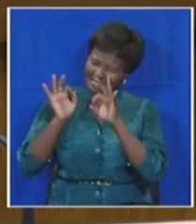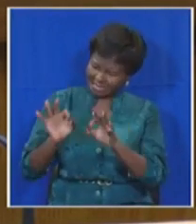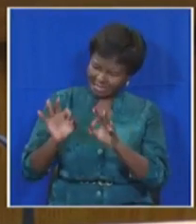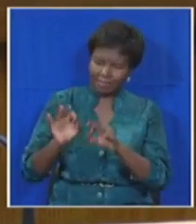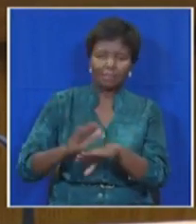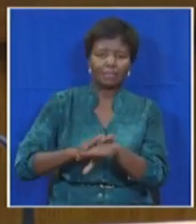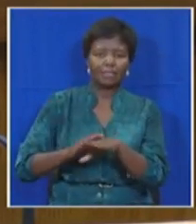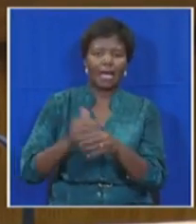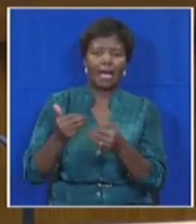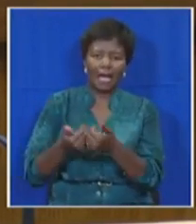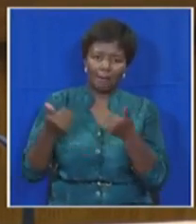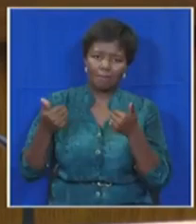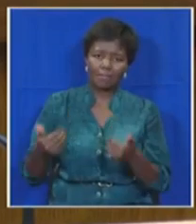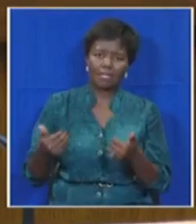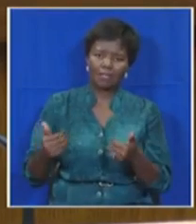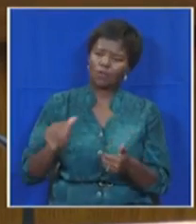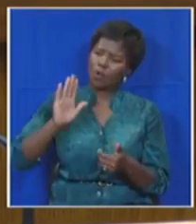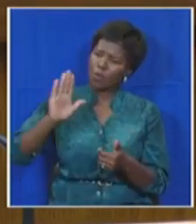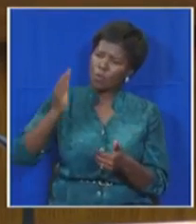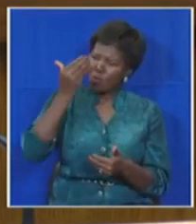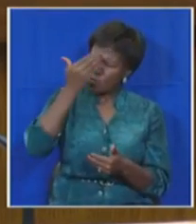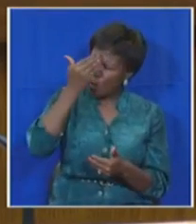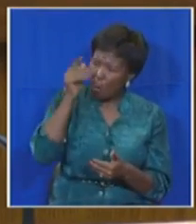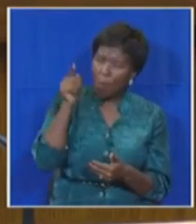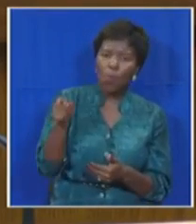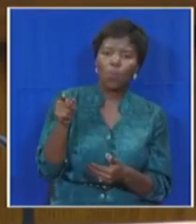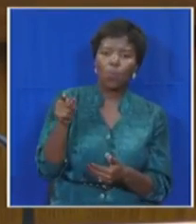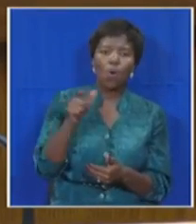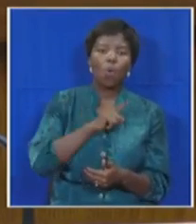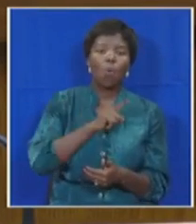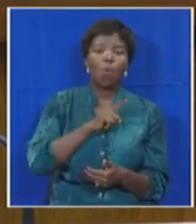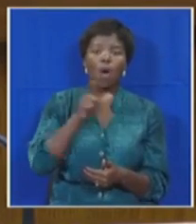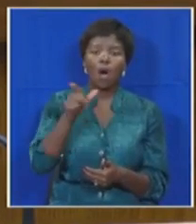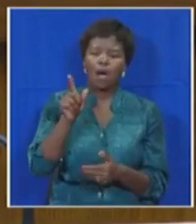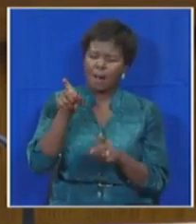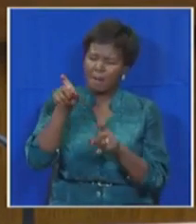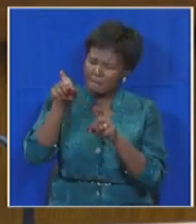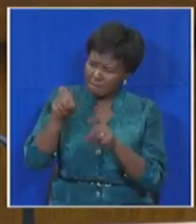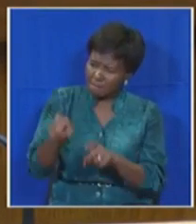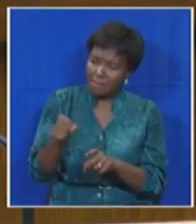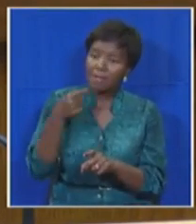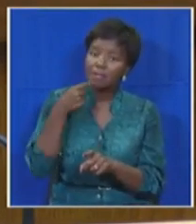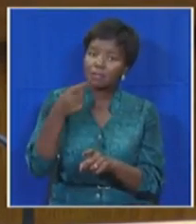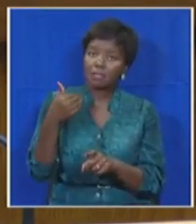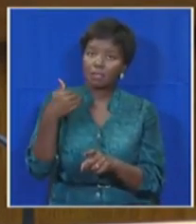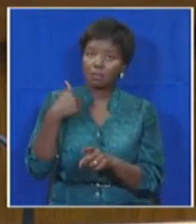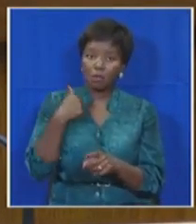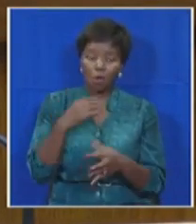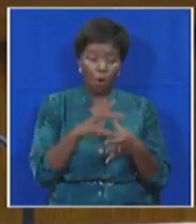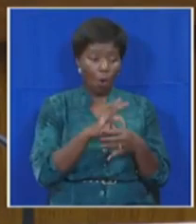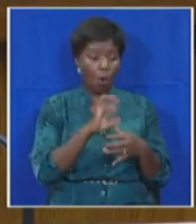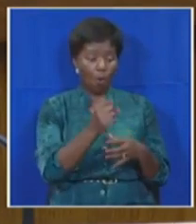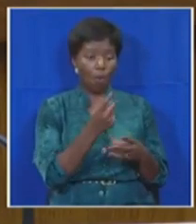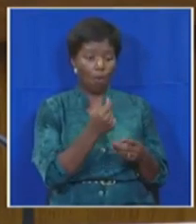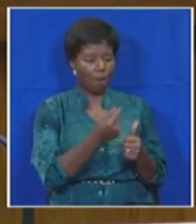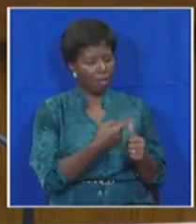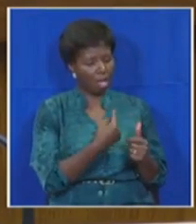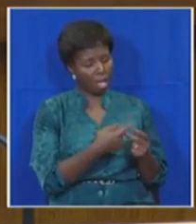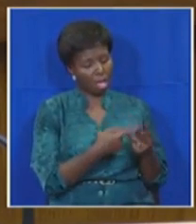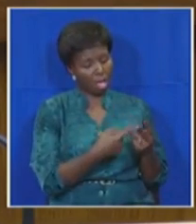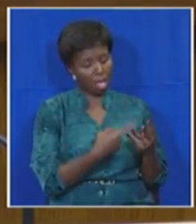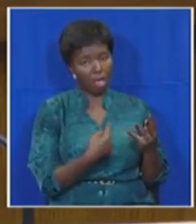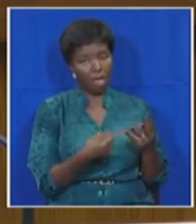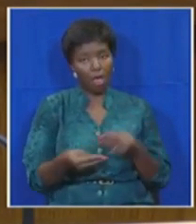should have known better, because I invite you to stop counting your money at home and defending